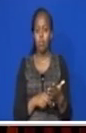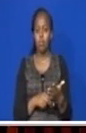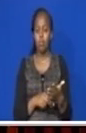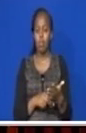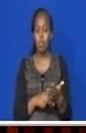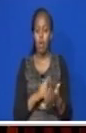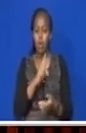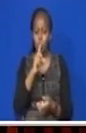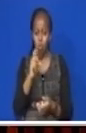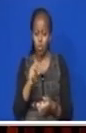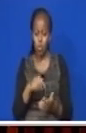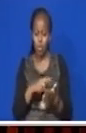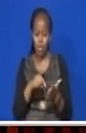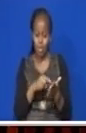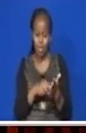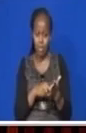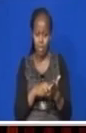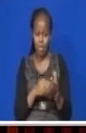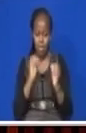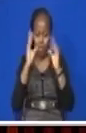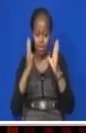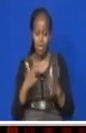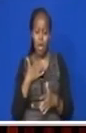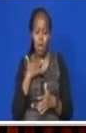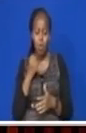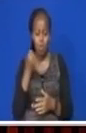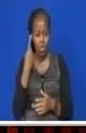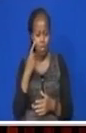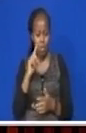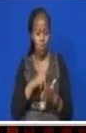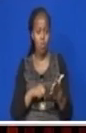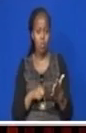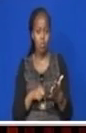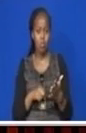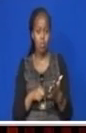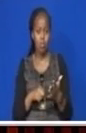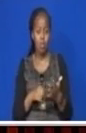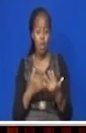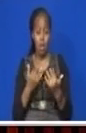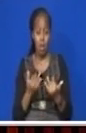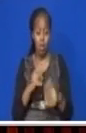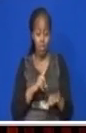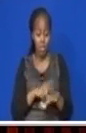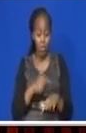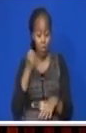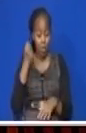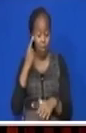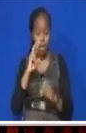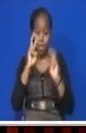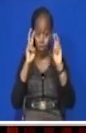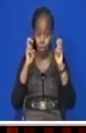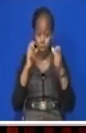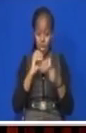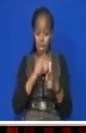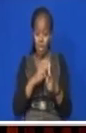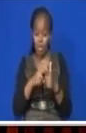person looking for? Okay, so once you have an idea of the topic that you have, then